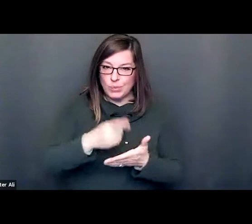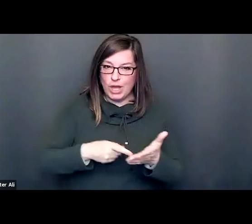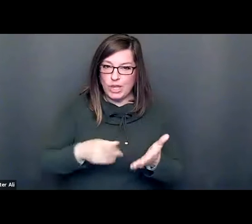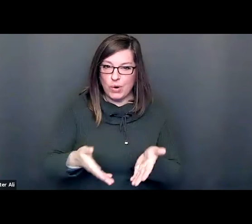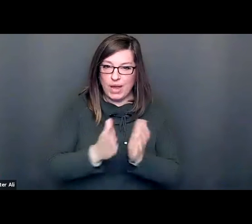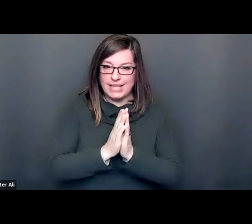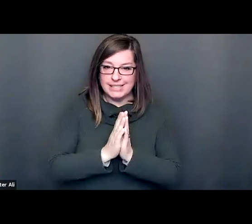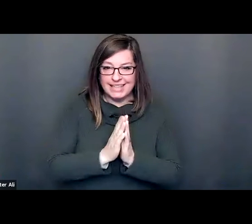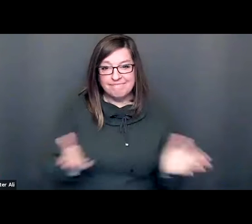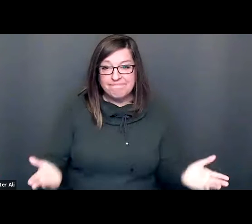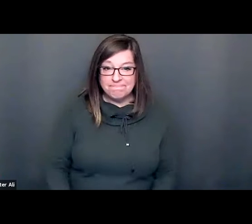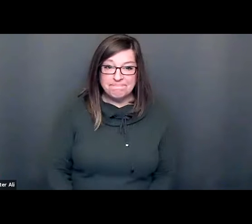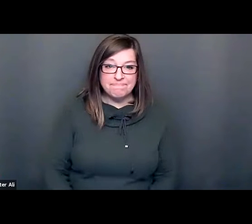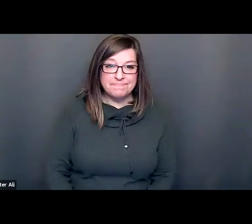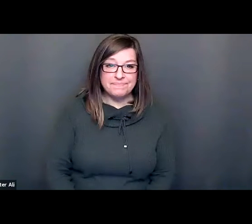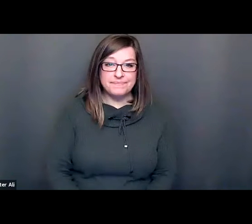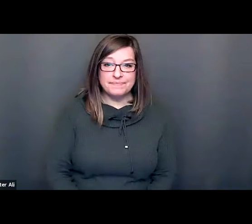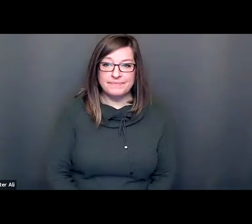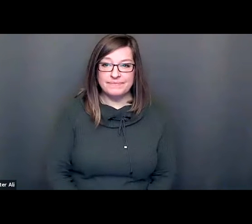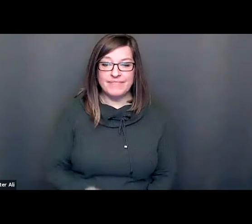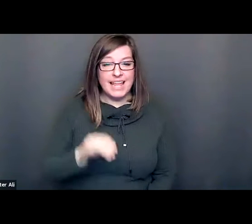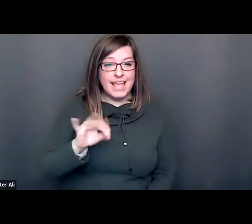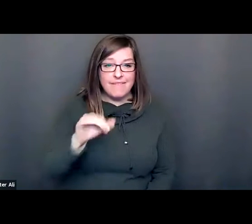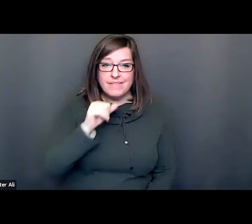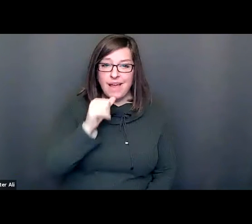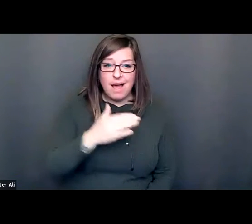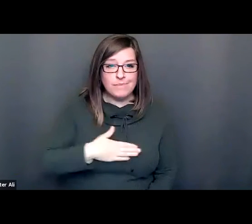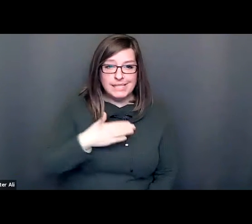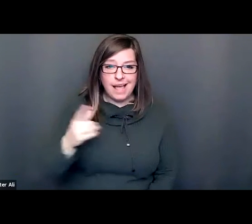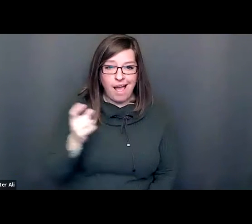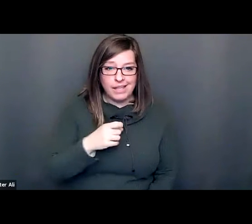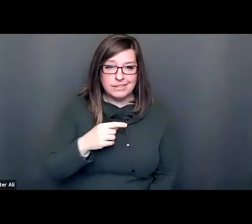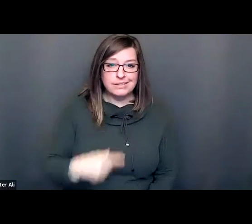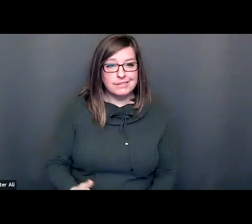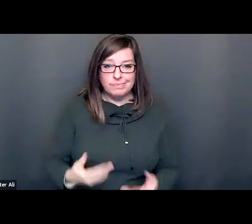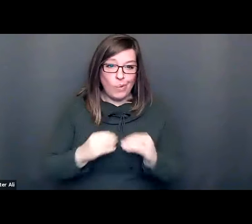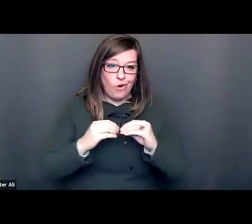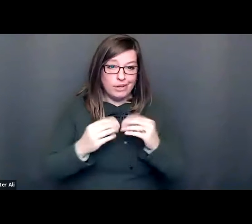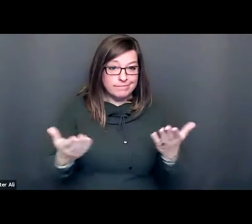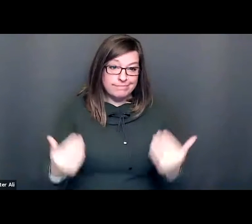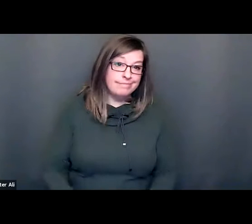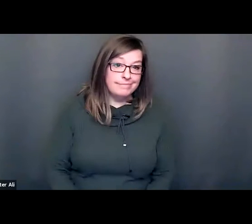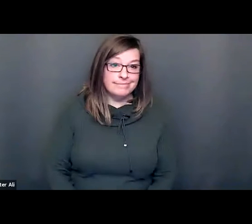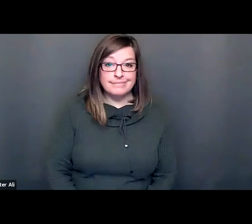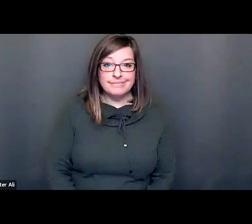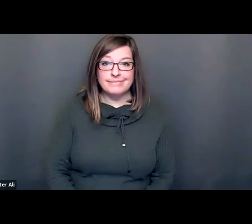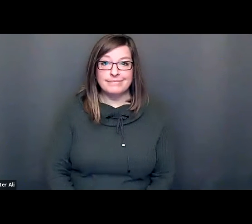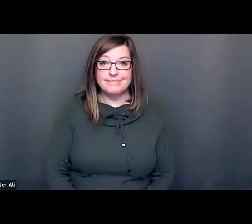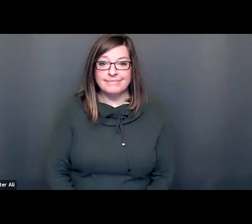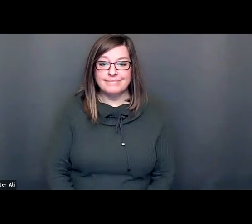get to. But if not, ask us another question. You know, I